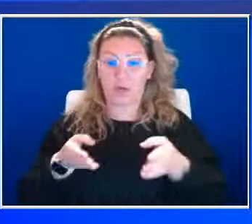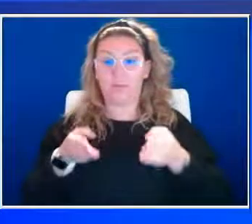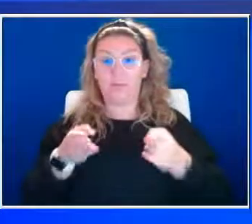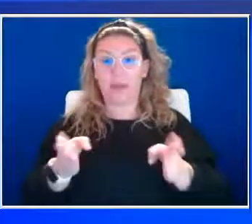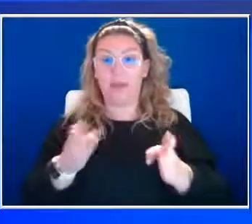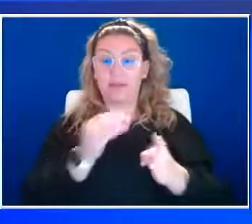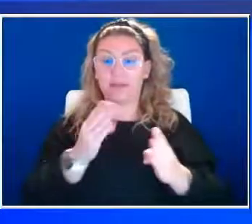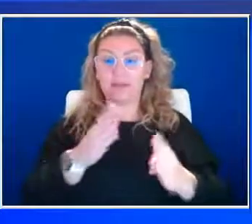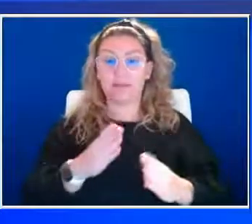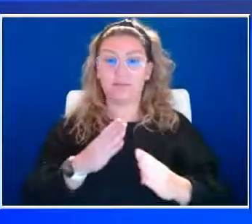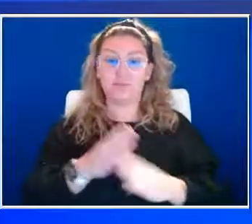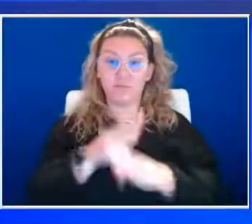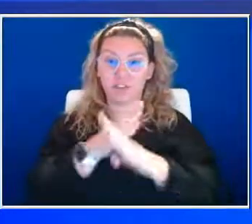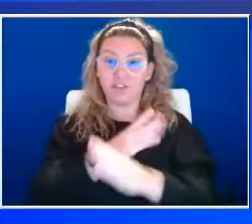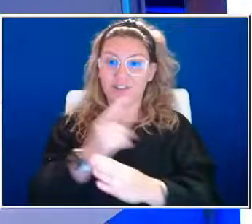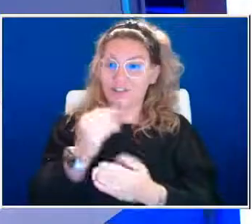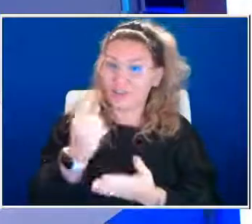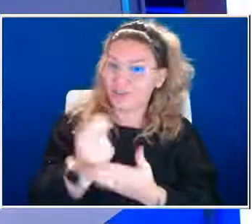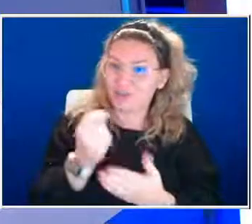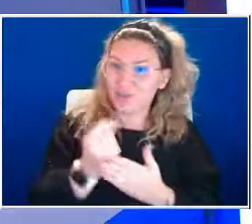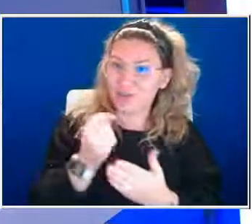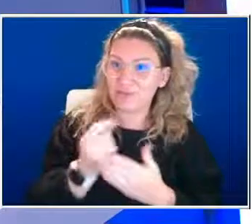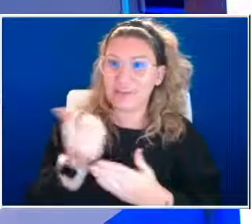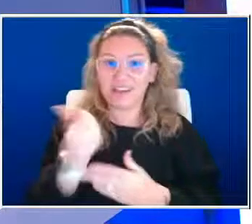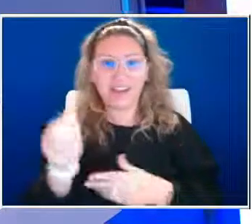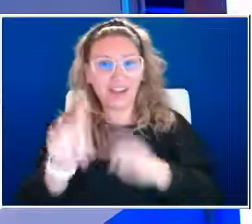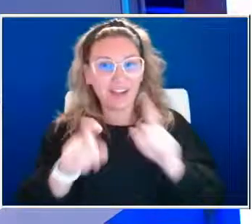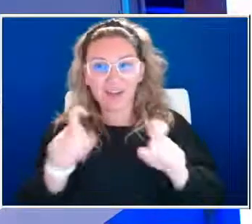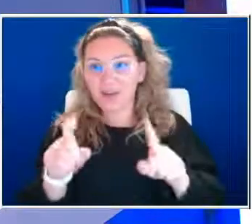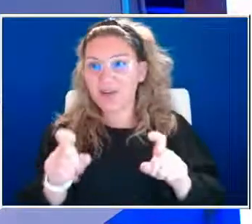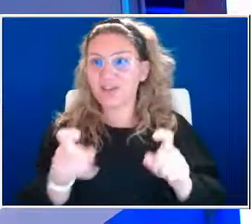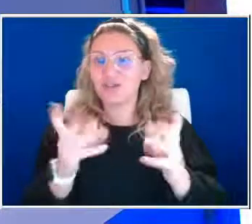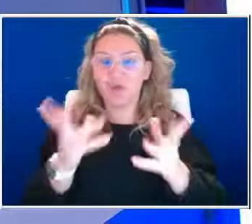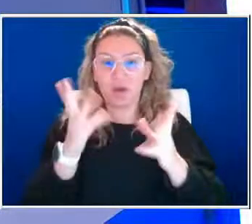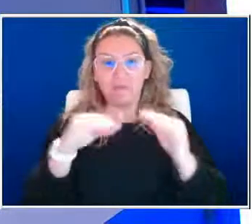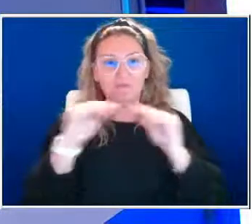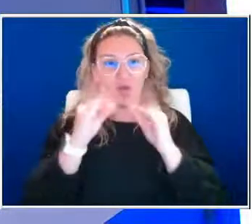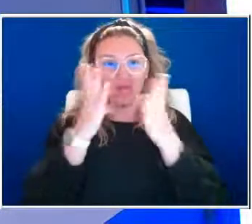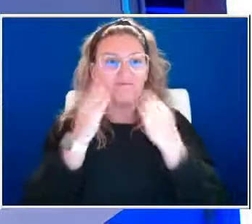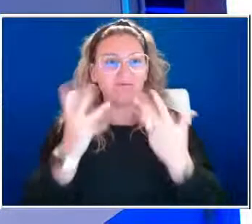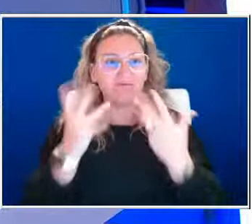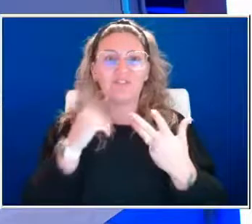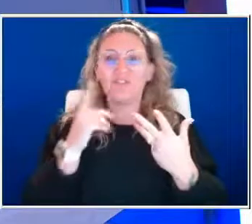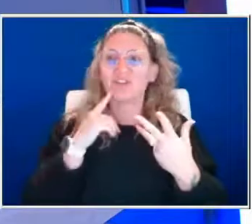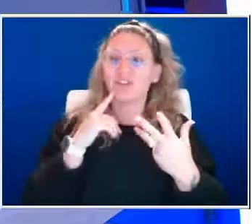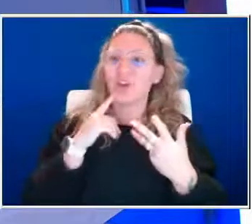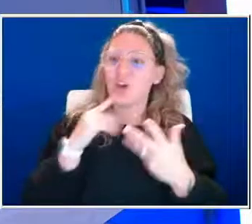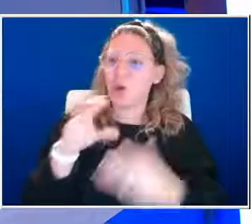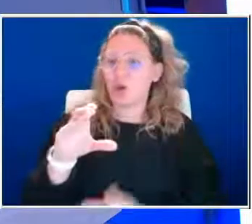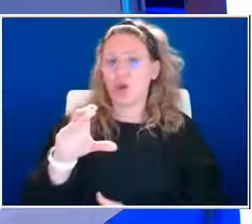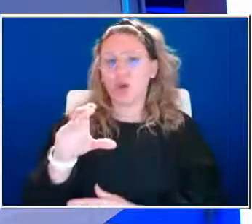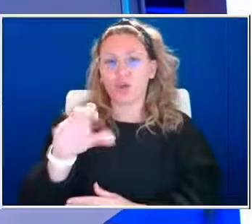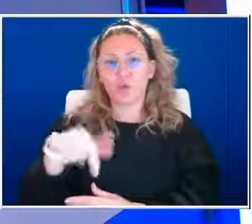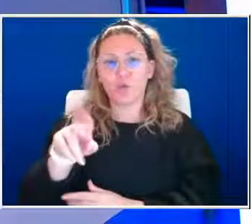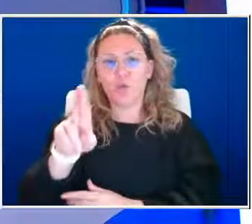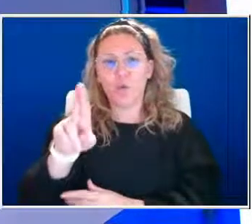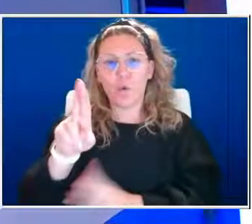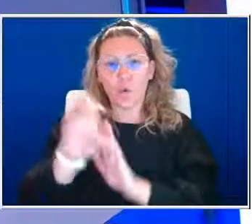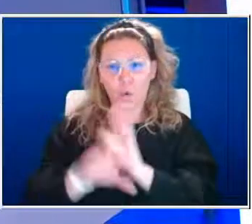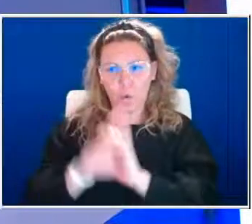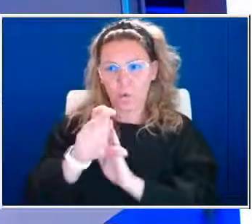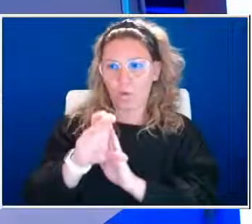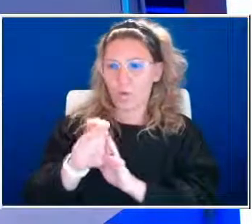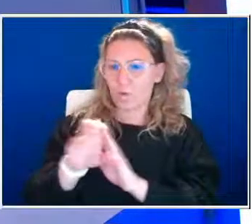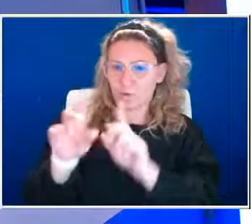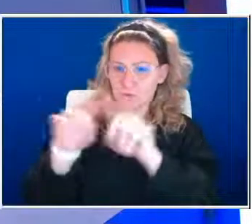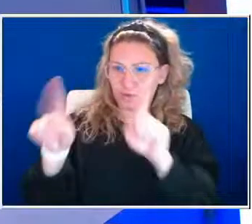and treatment. If you have any questions or want more information, I want to go ahead and put a QR code up on our screen today. Dr. Lai, just